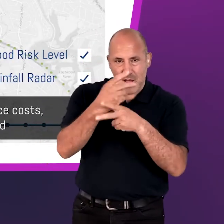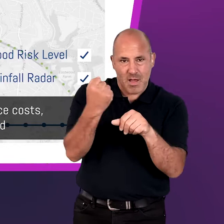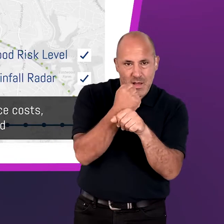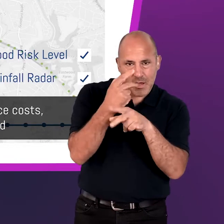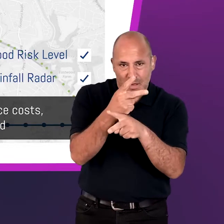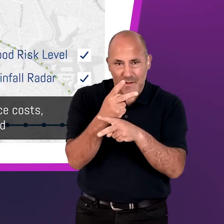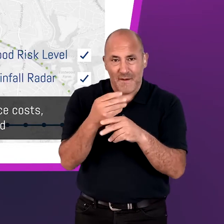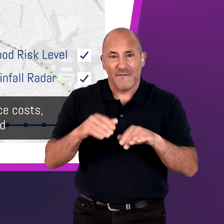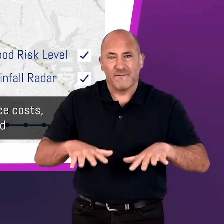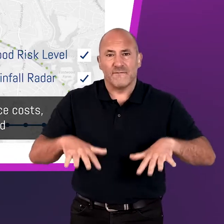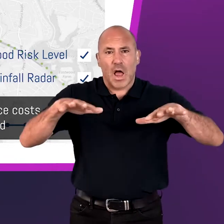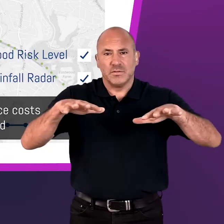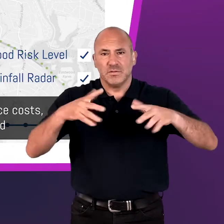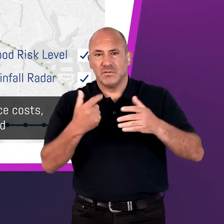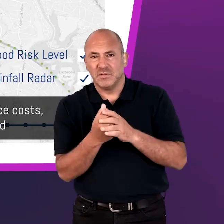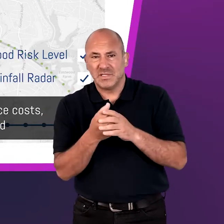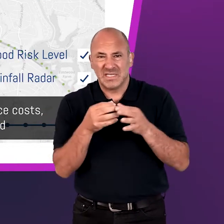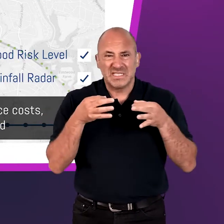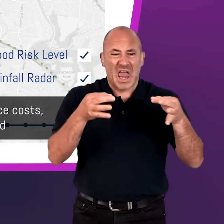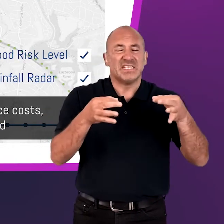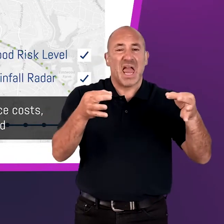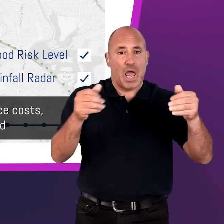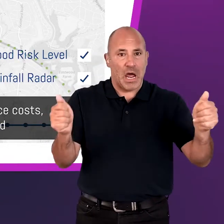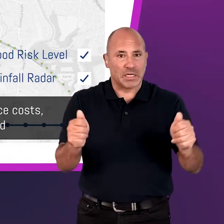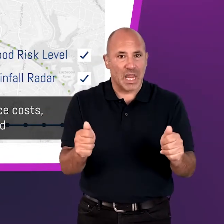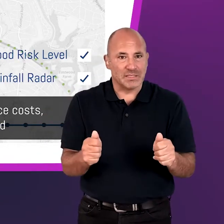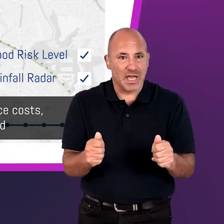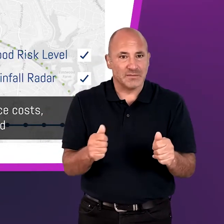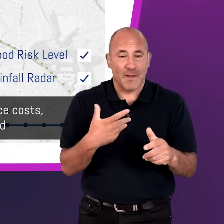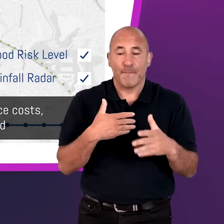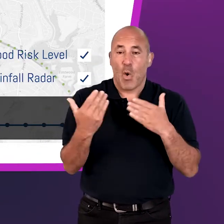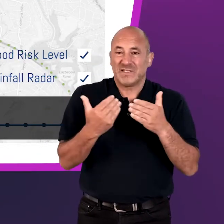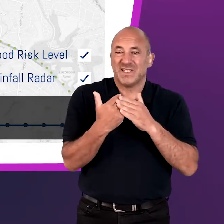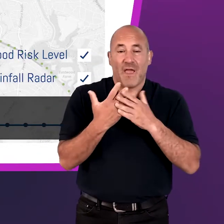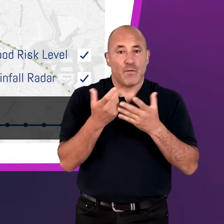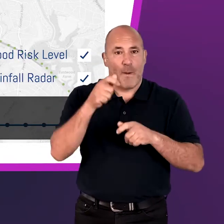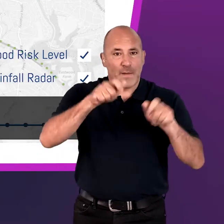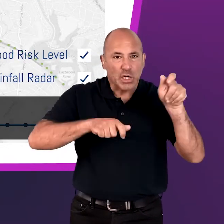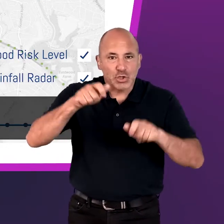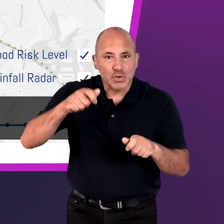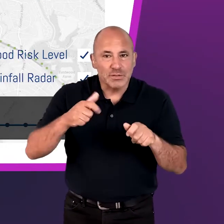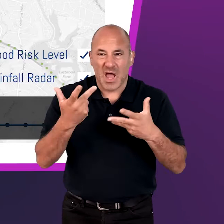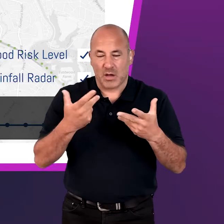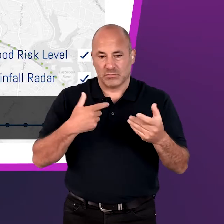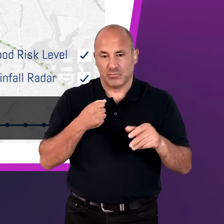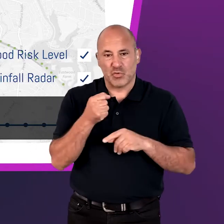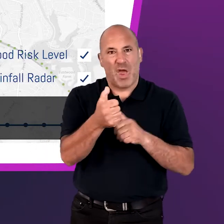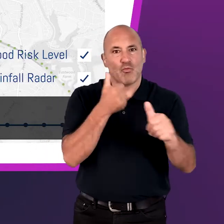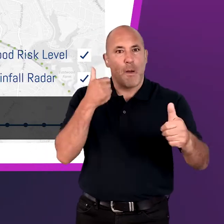assets, maintenance costs, flood events and delay minutes will be reduced and safety improved for passengers and operatives.